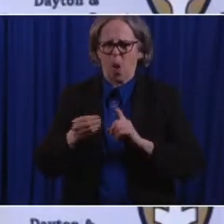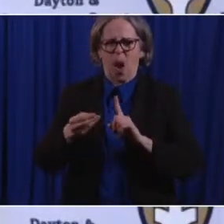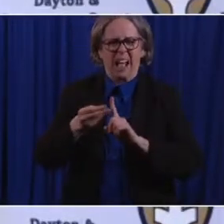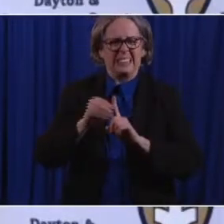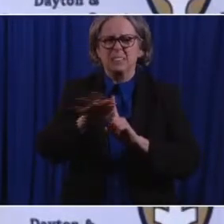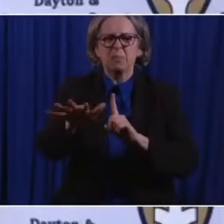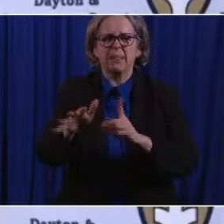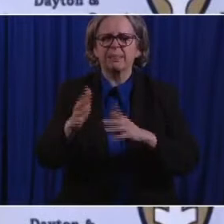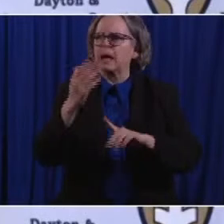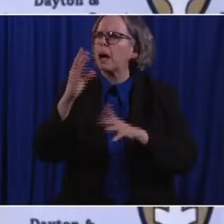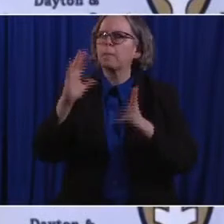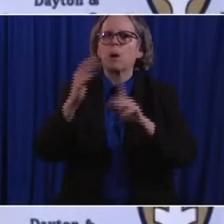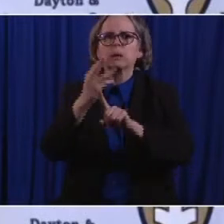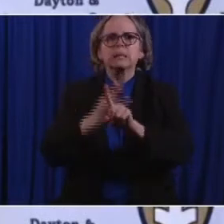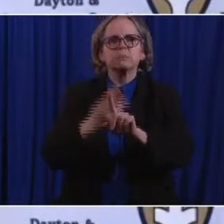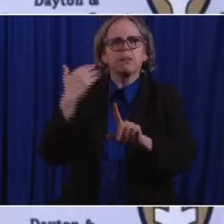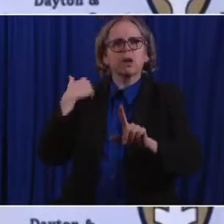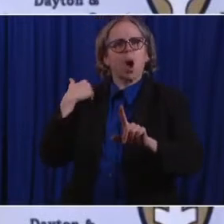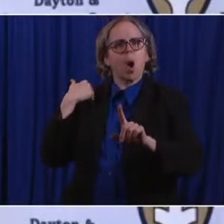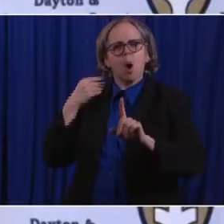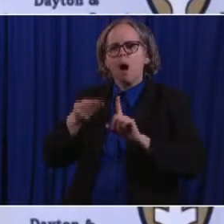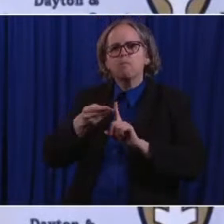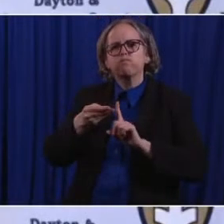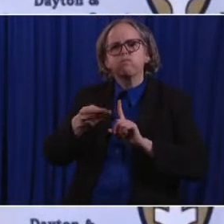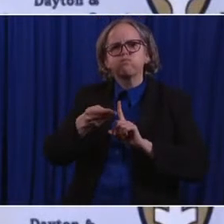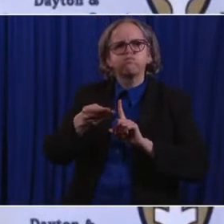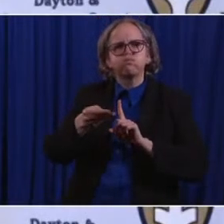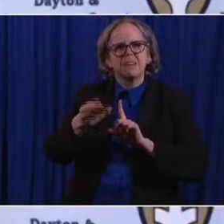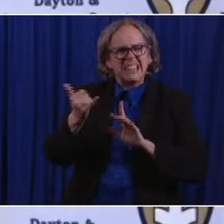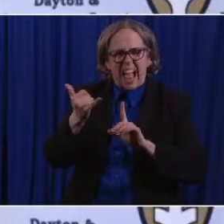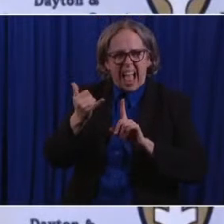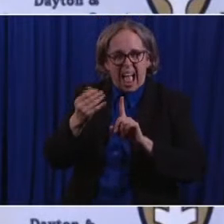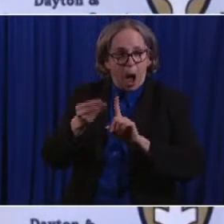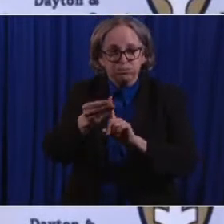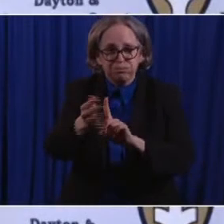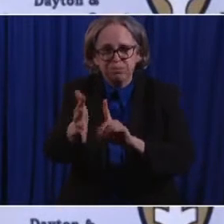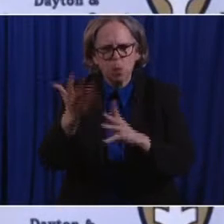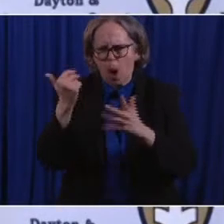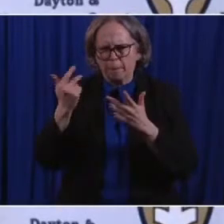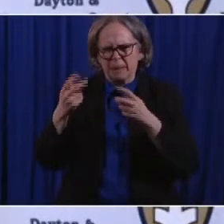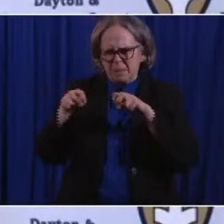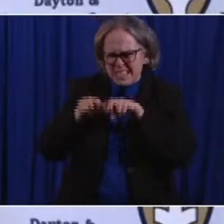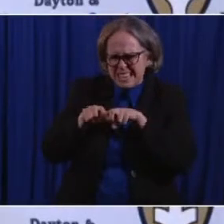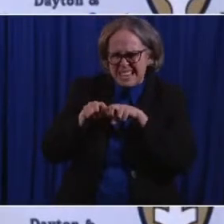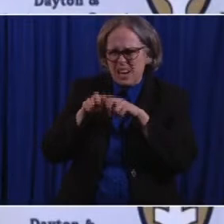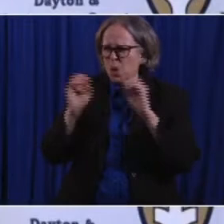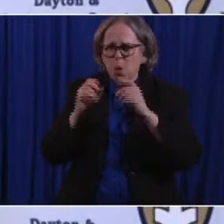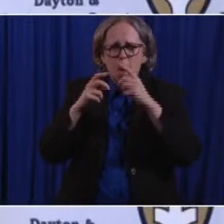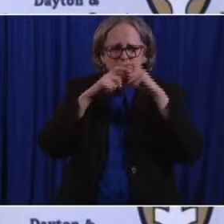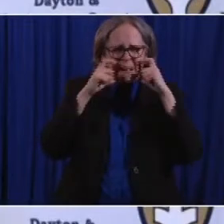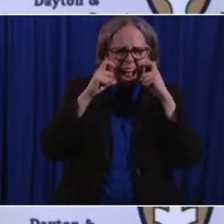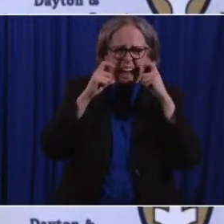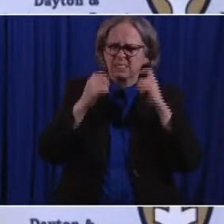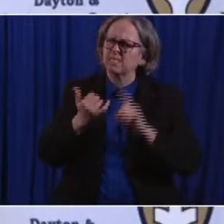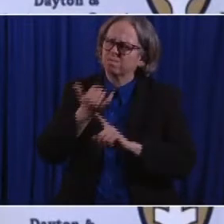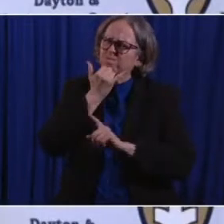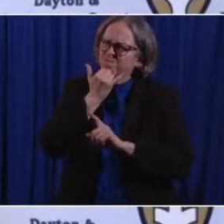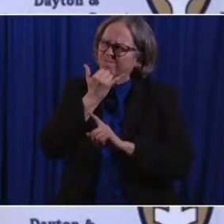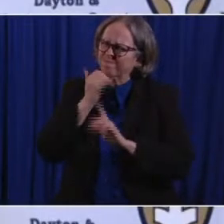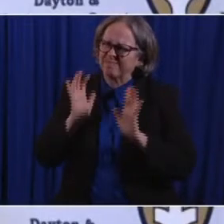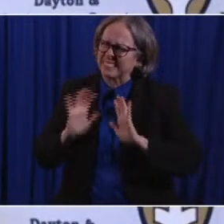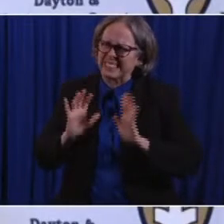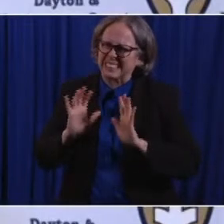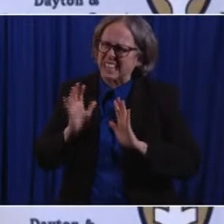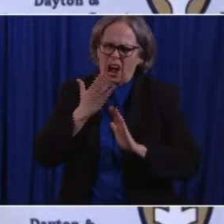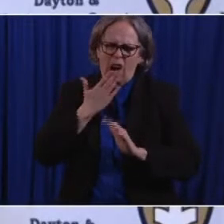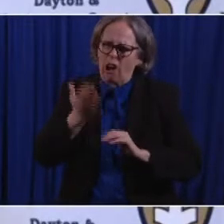ago. So I think that's a mistake. I think it's a mistake for people to be that close to each other. Now, it's a very different